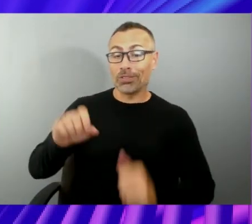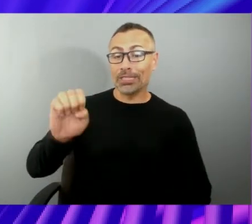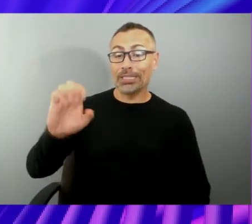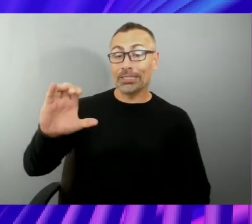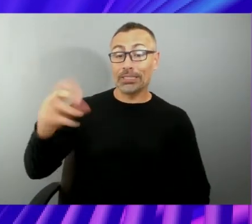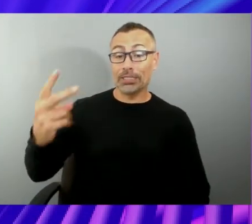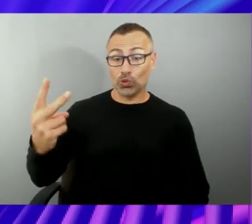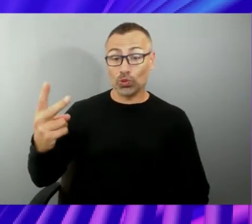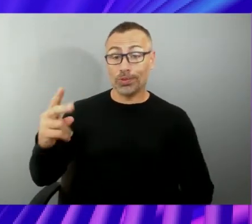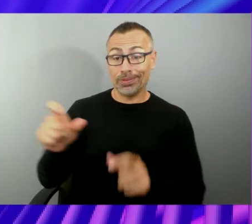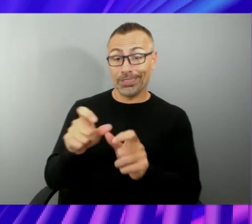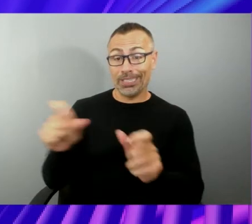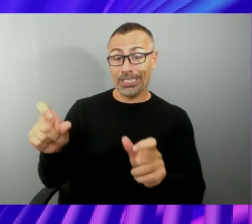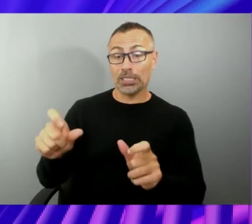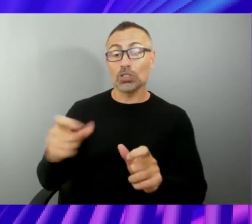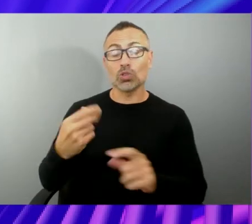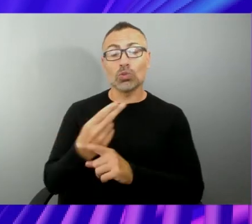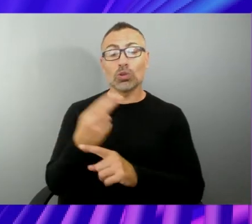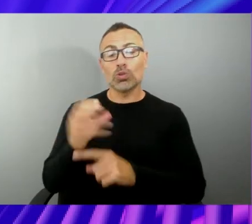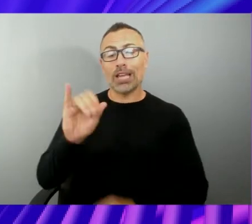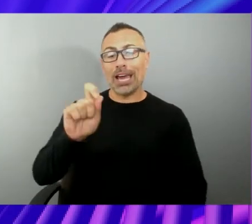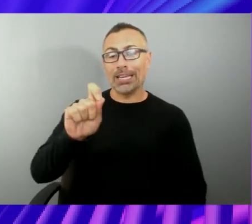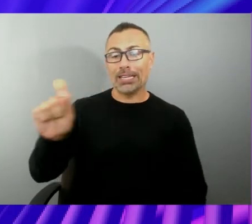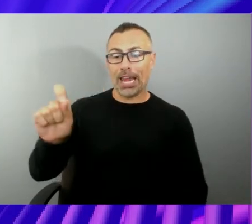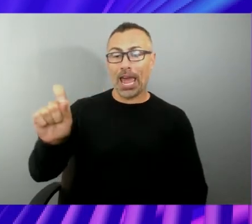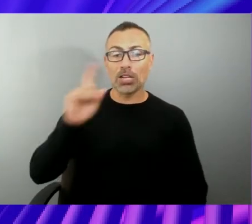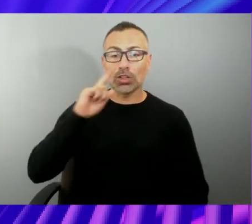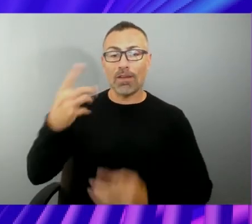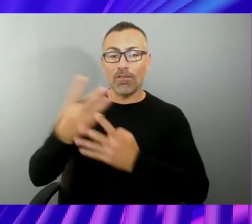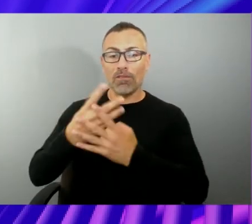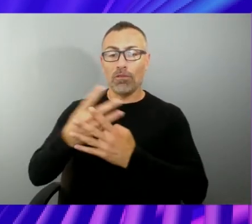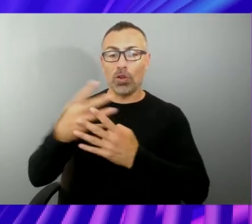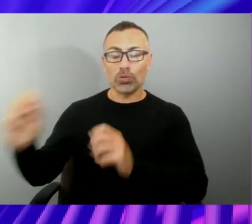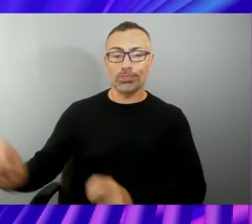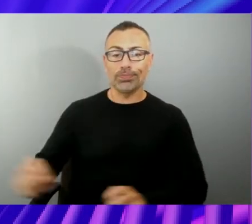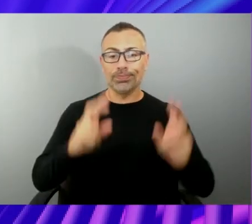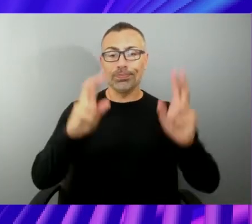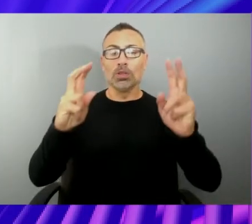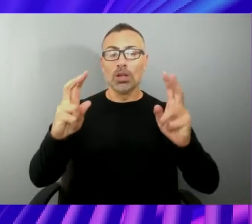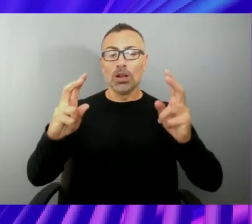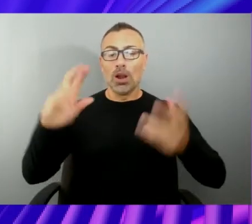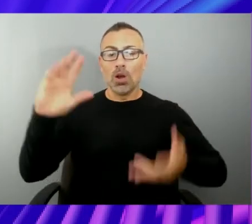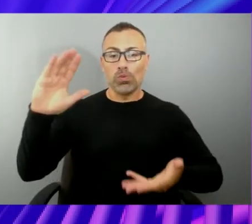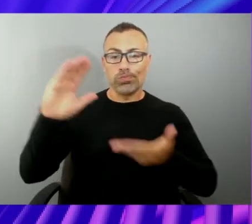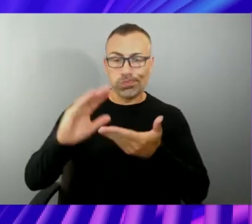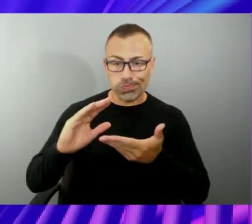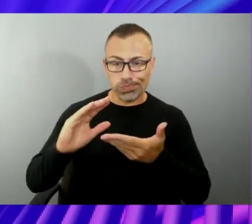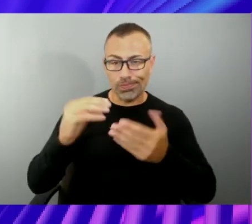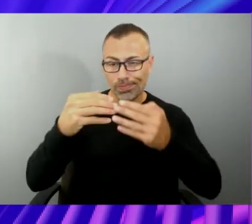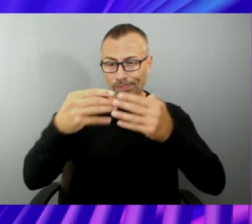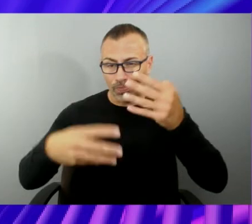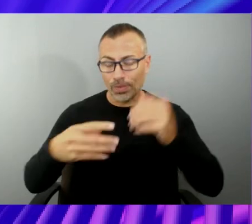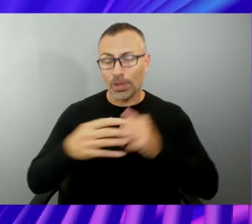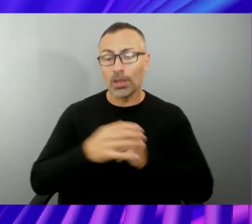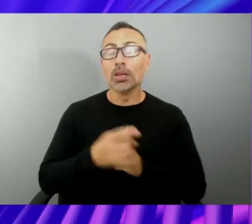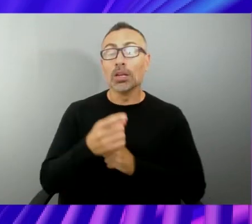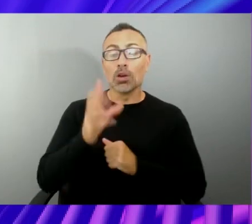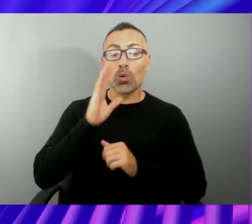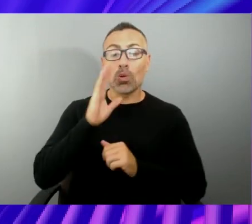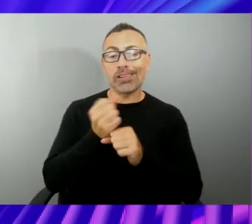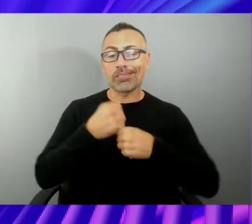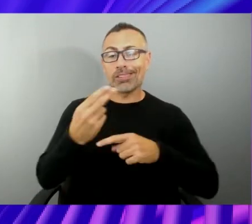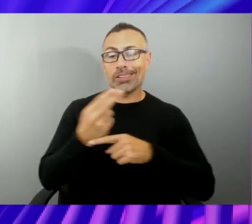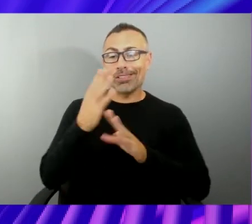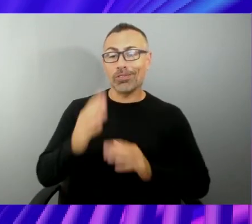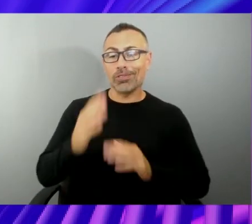I dash. And so basically we're narrowing down the requests, API requests for create user with I dash